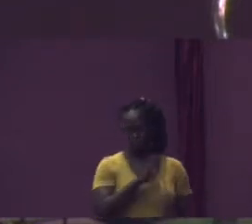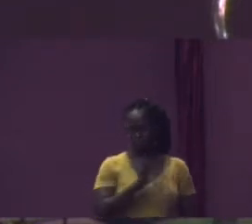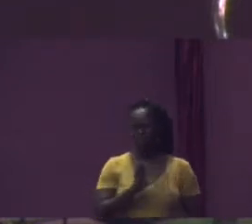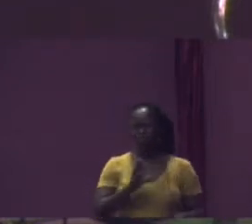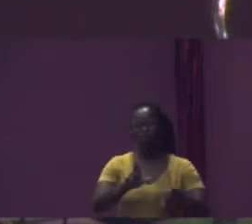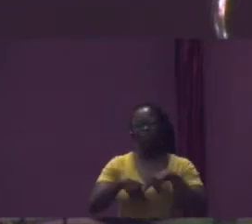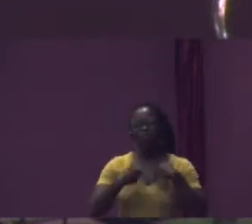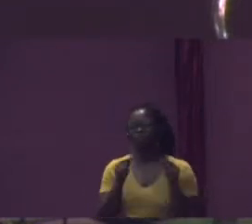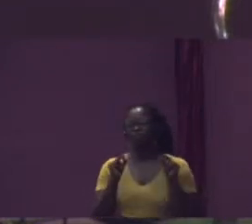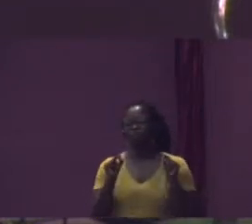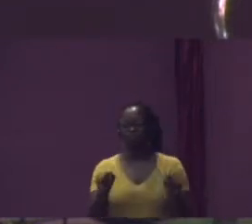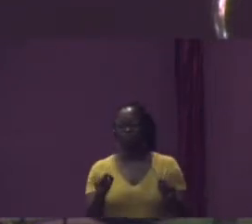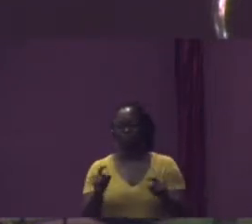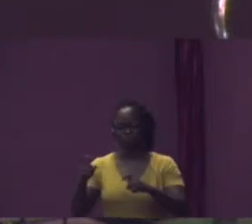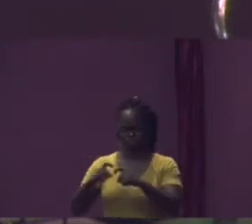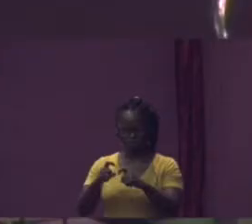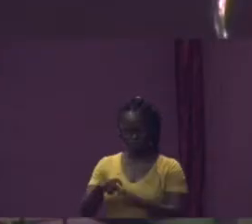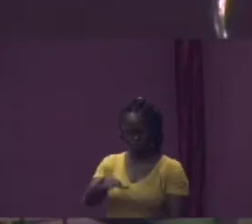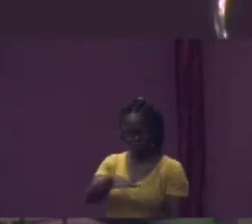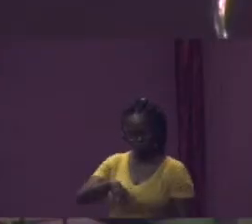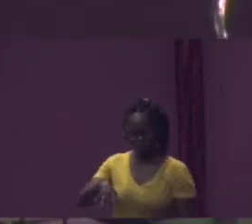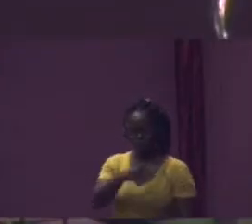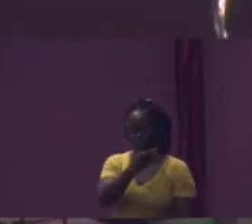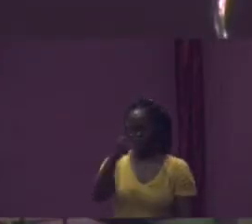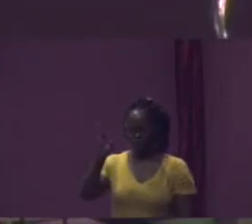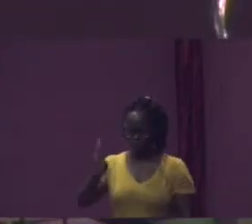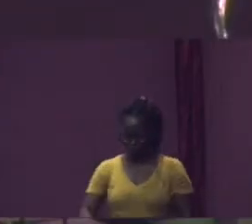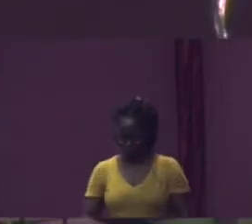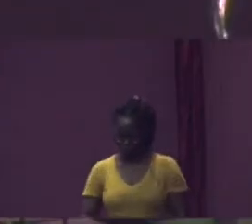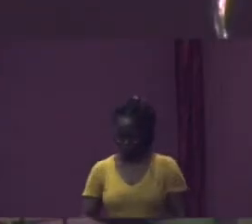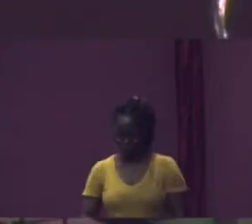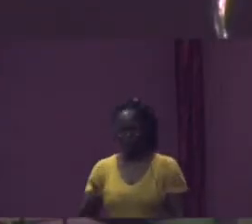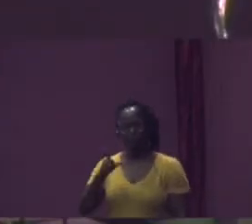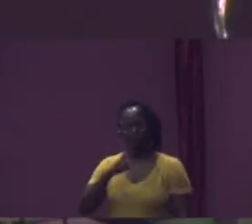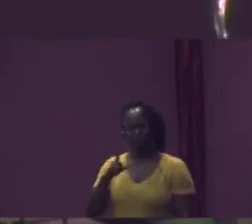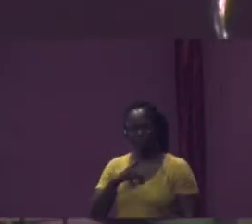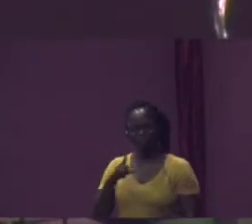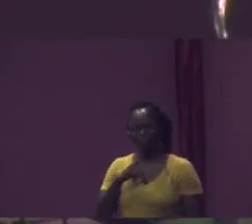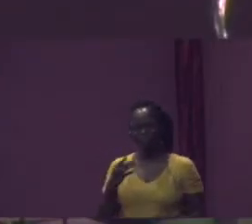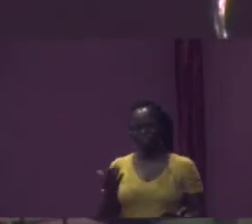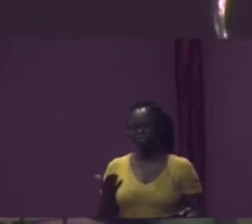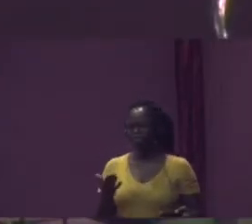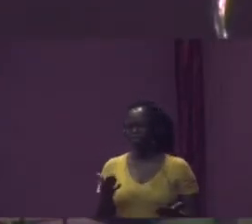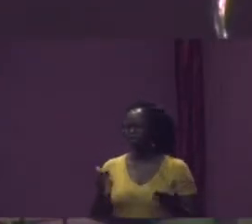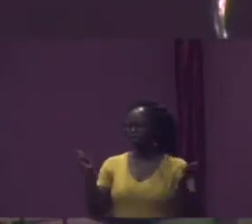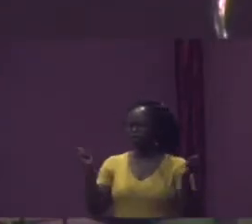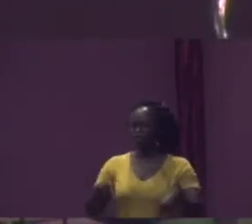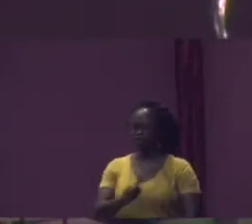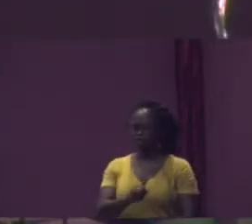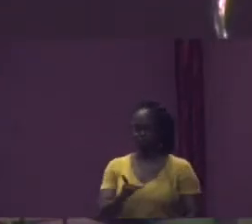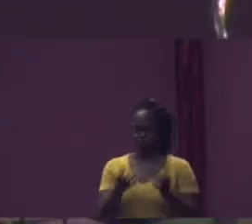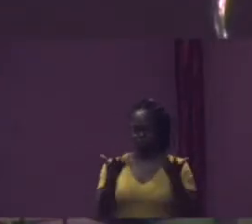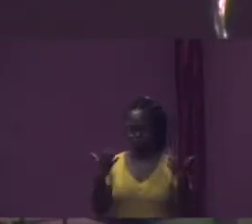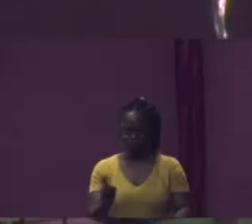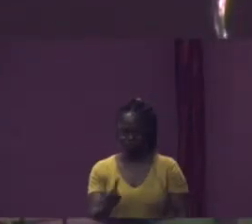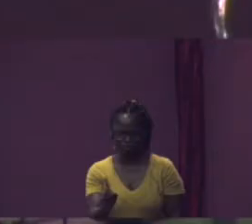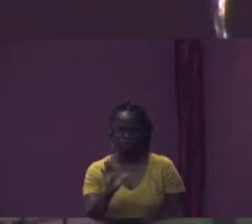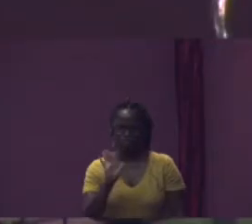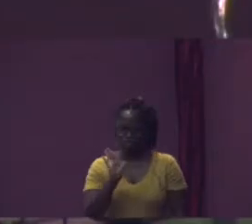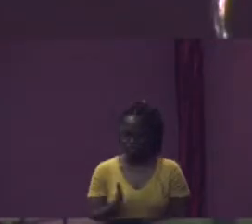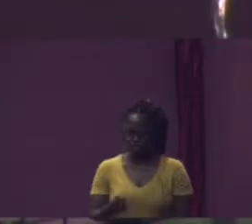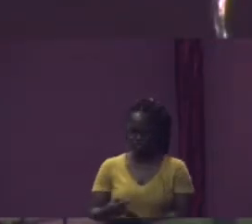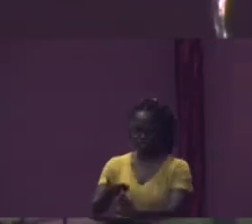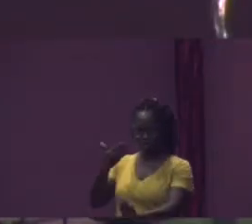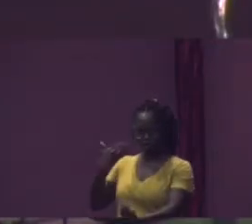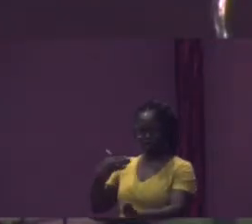to allow women with a previous cesarean to deliver vaginally. the rates of cesareans increased with the